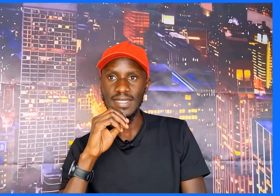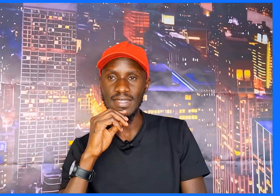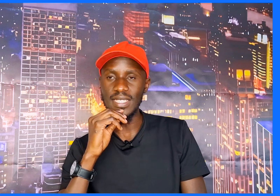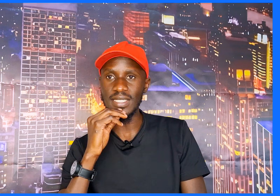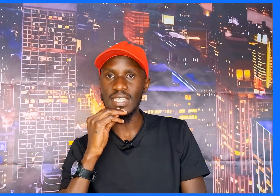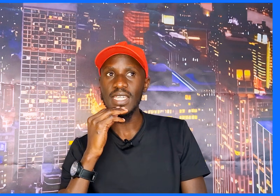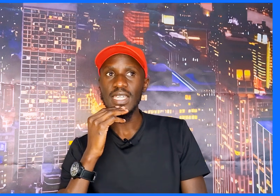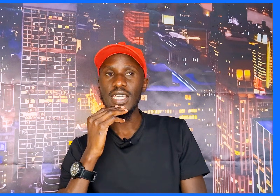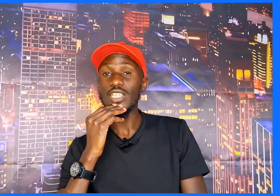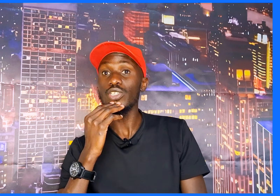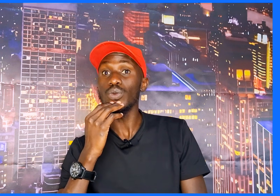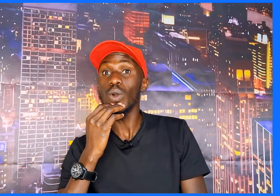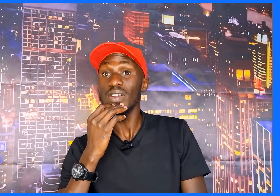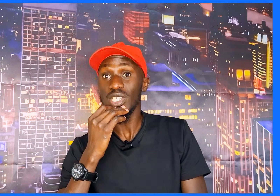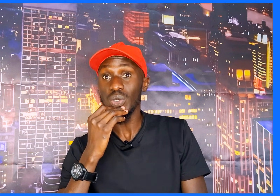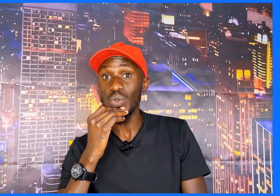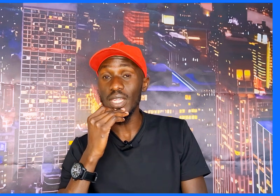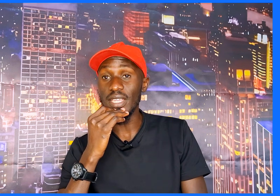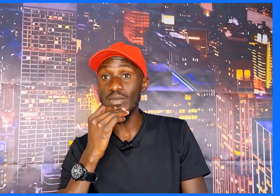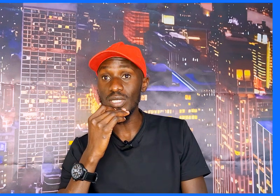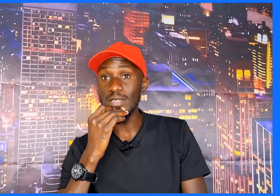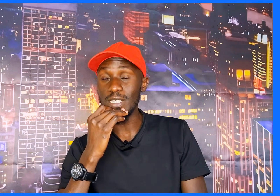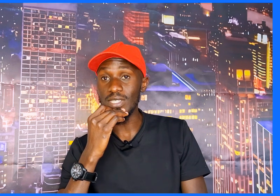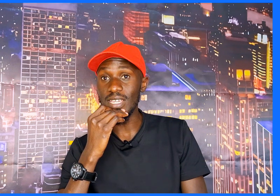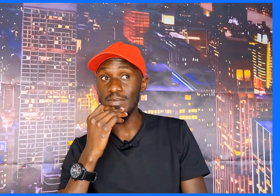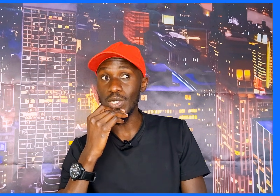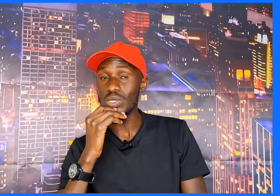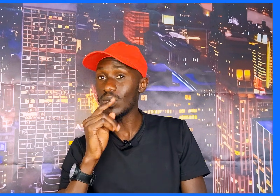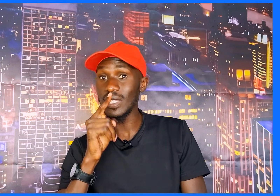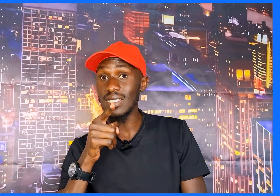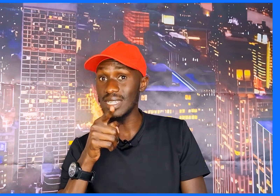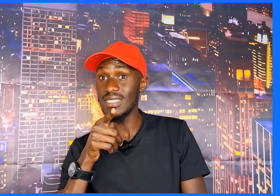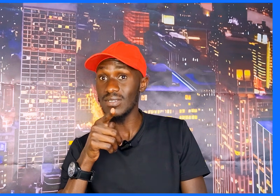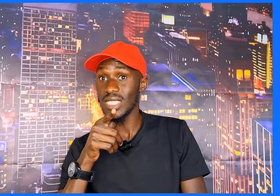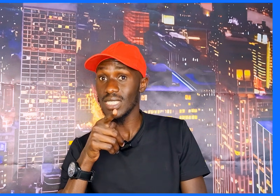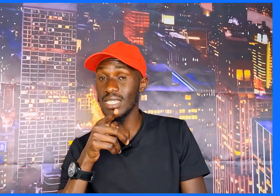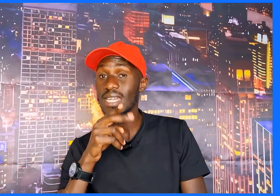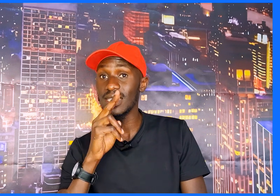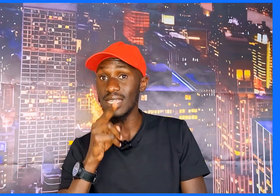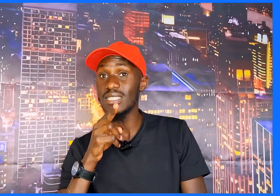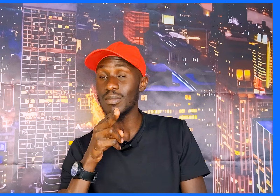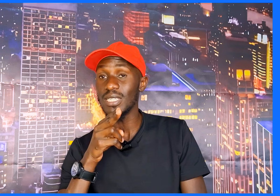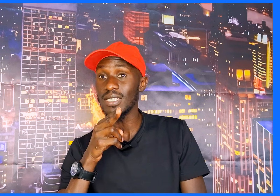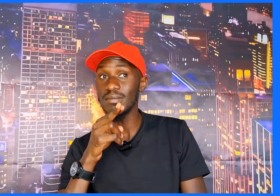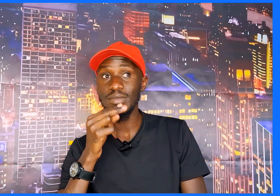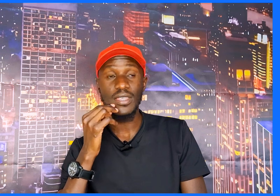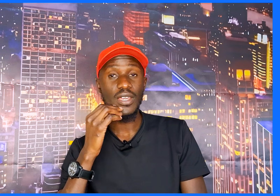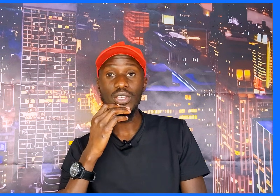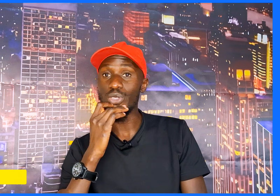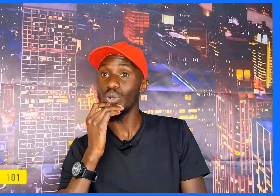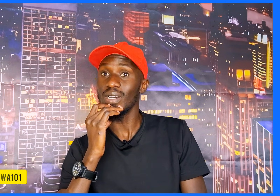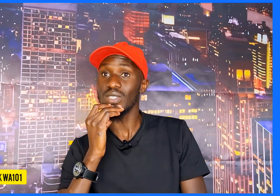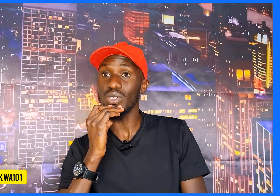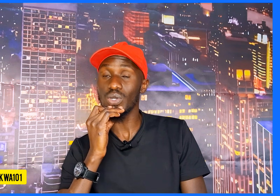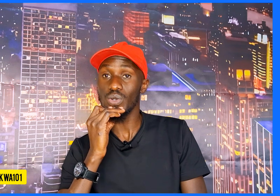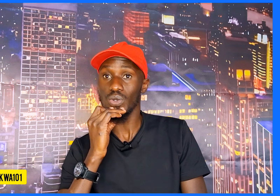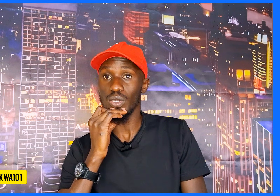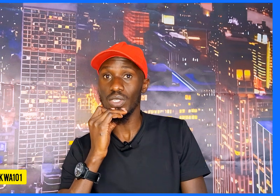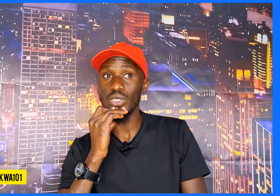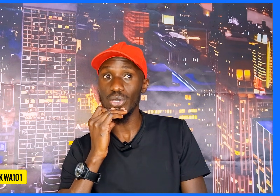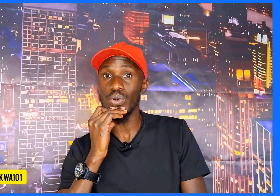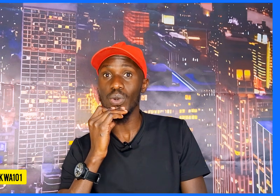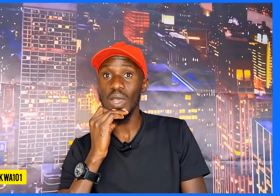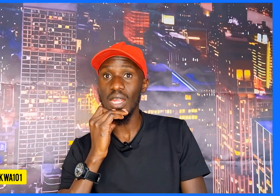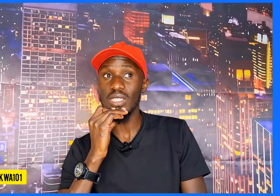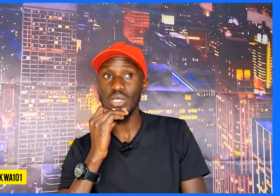healthcare data, then it should worry you and give you sleepless night, because on that data renting and data mining, you are